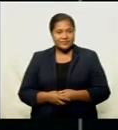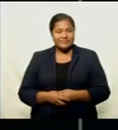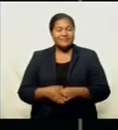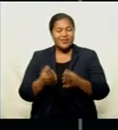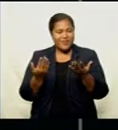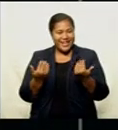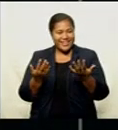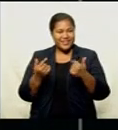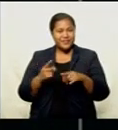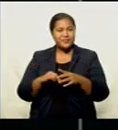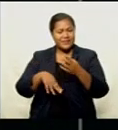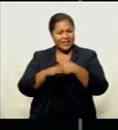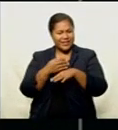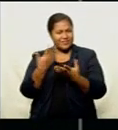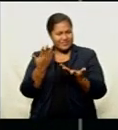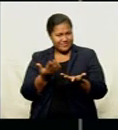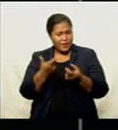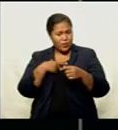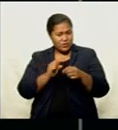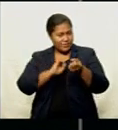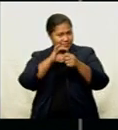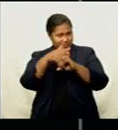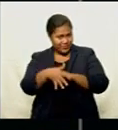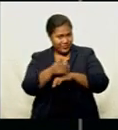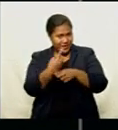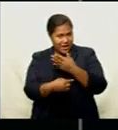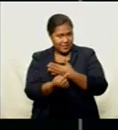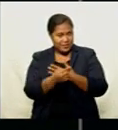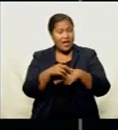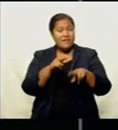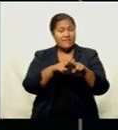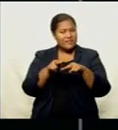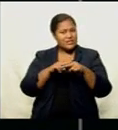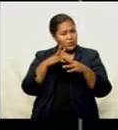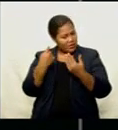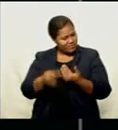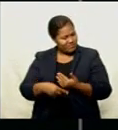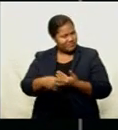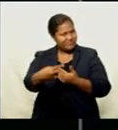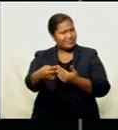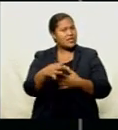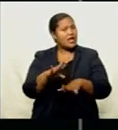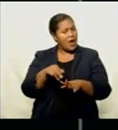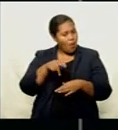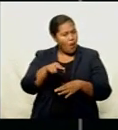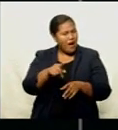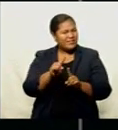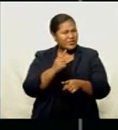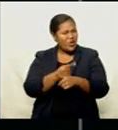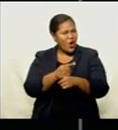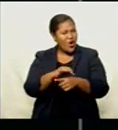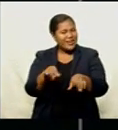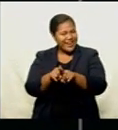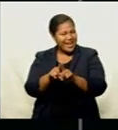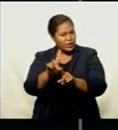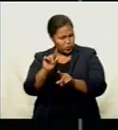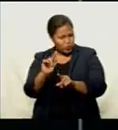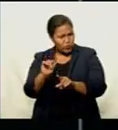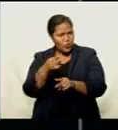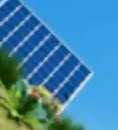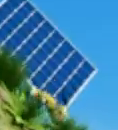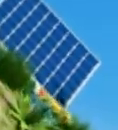Welcome back. In the face of the global pandemic, Fiji will press ahead and walk the talk, says Prime Minister Voreqe